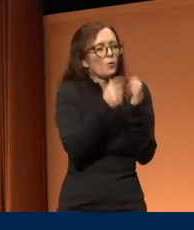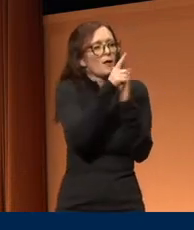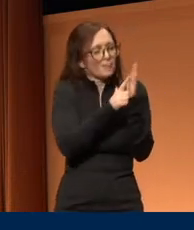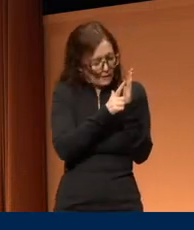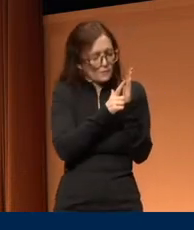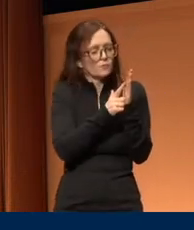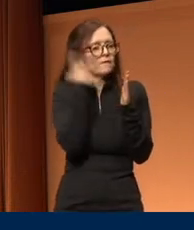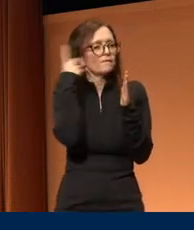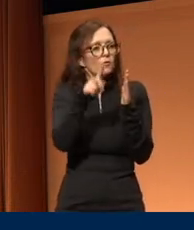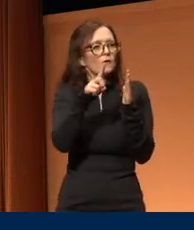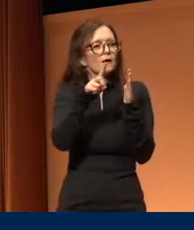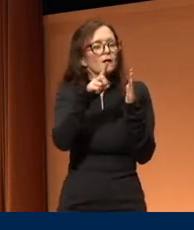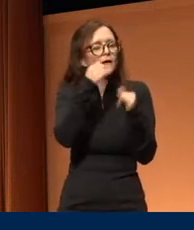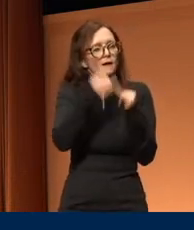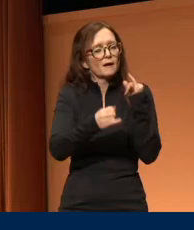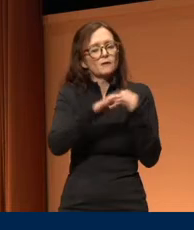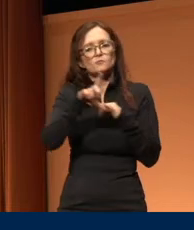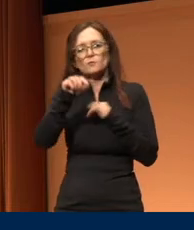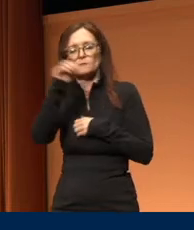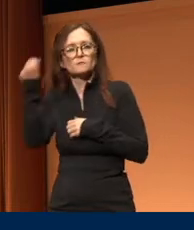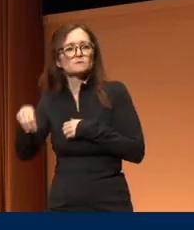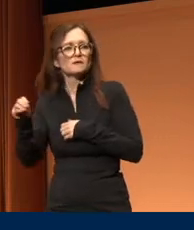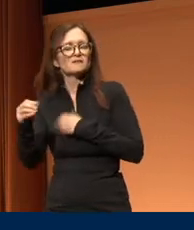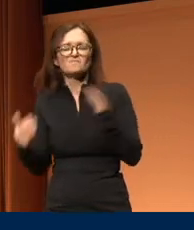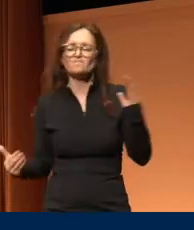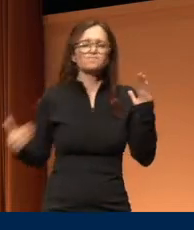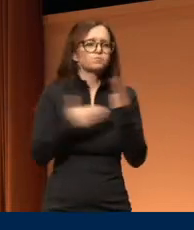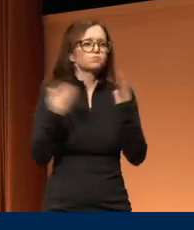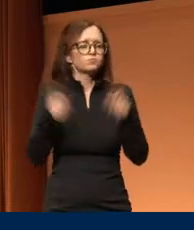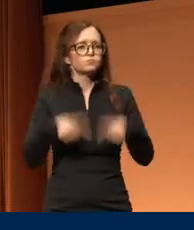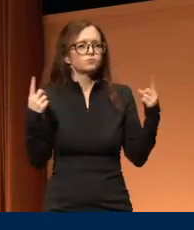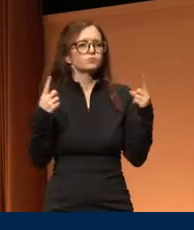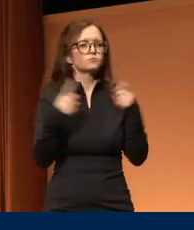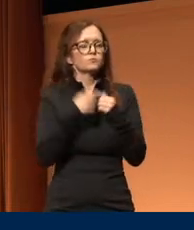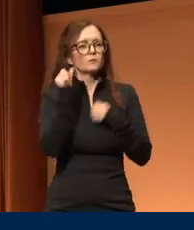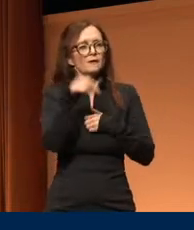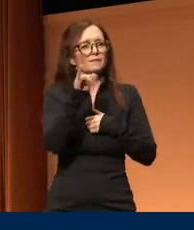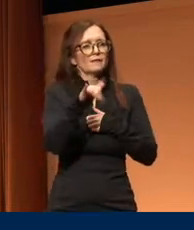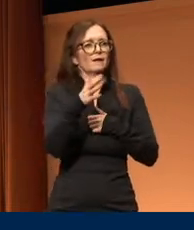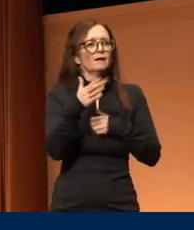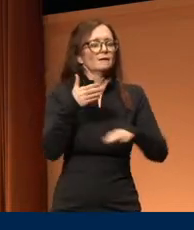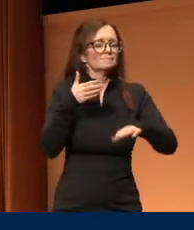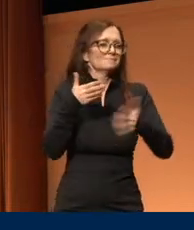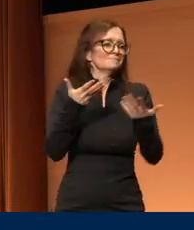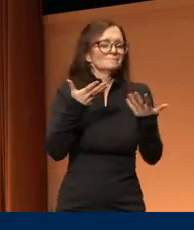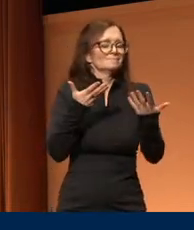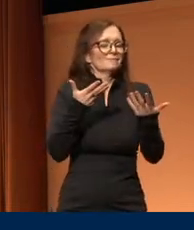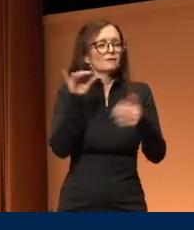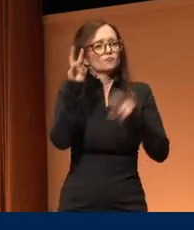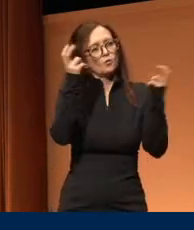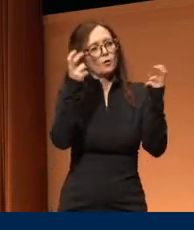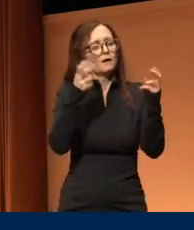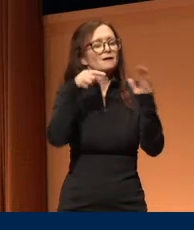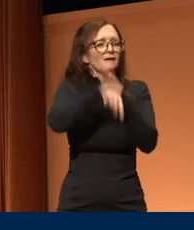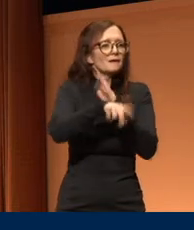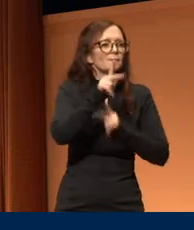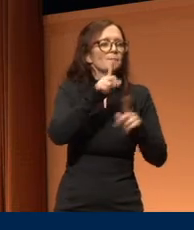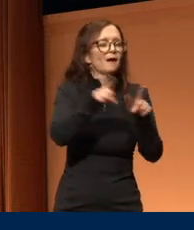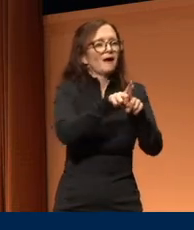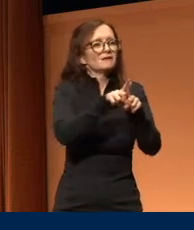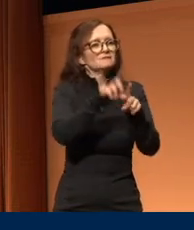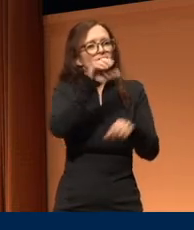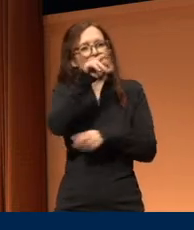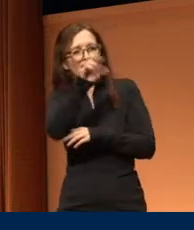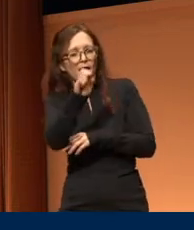law, while a group of 20% was radically opposed to crossing the line towards inflicting death as care.